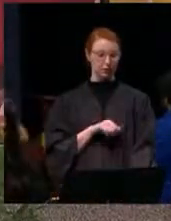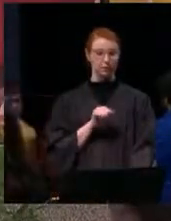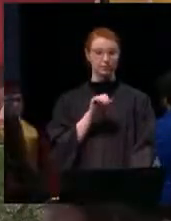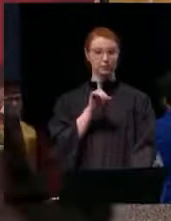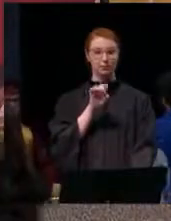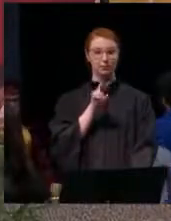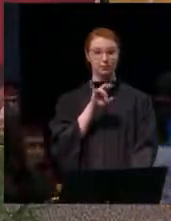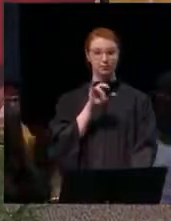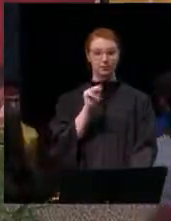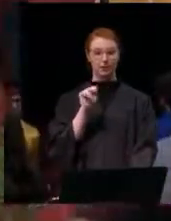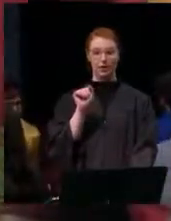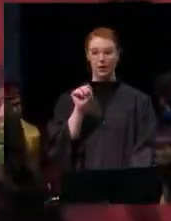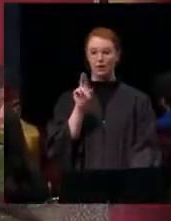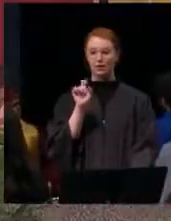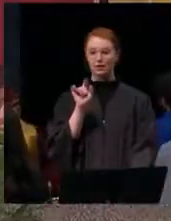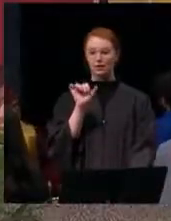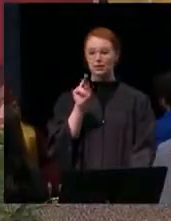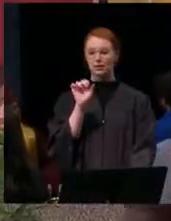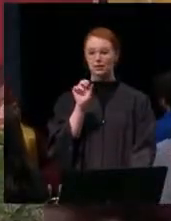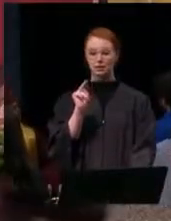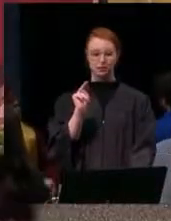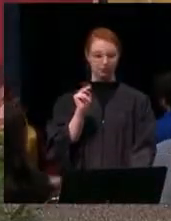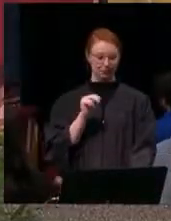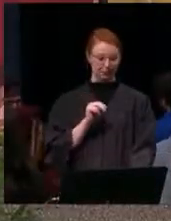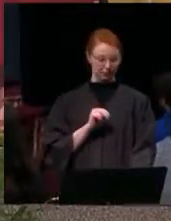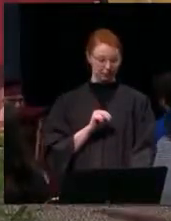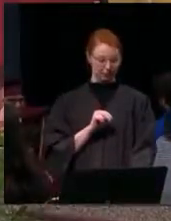Devin Austinson.